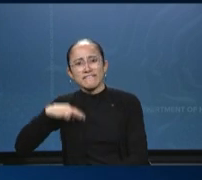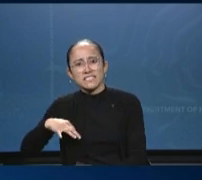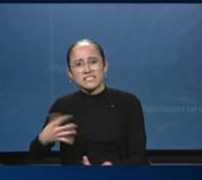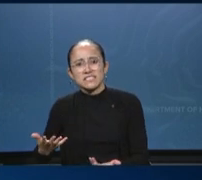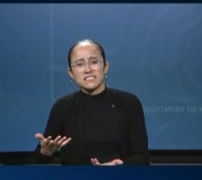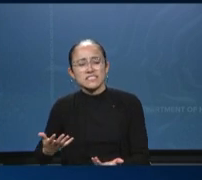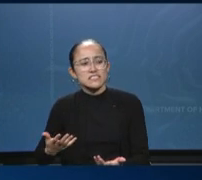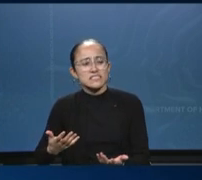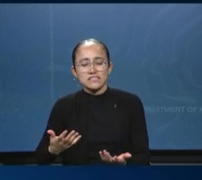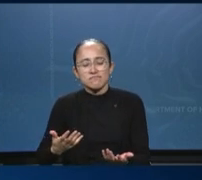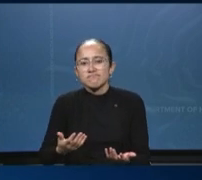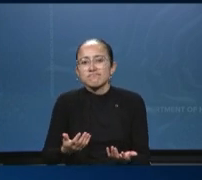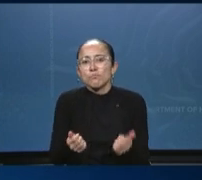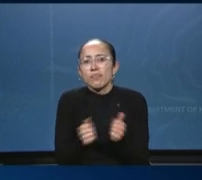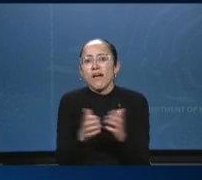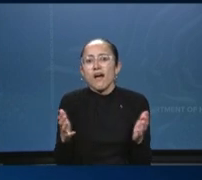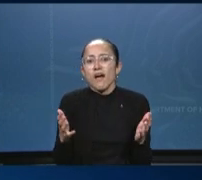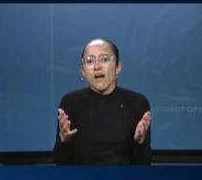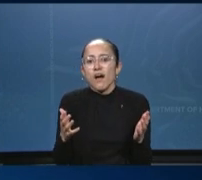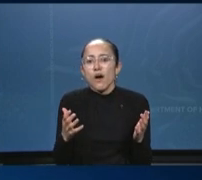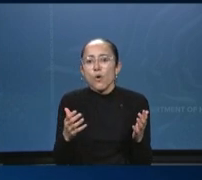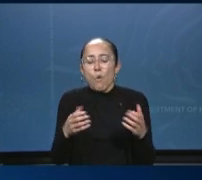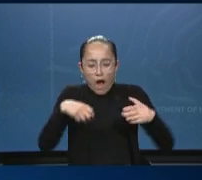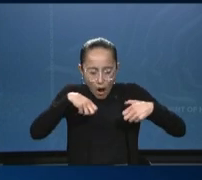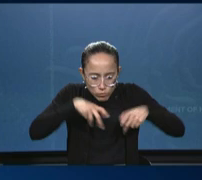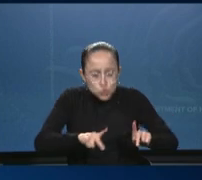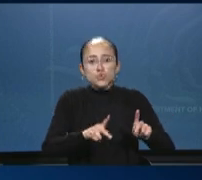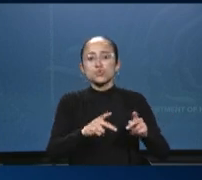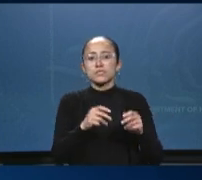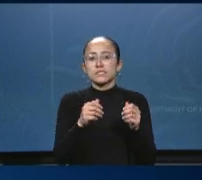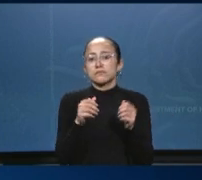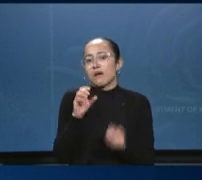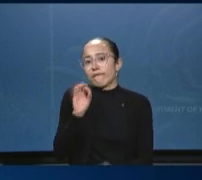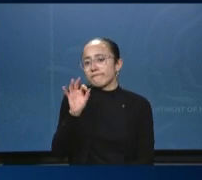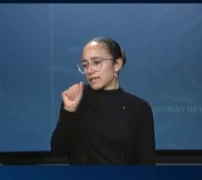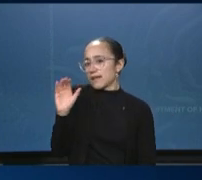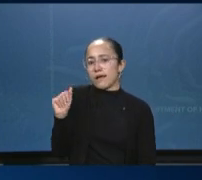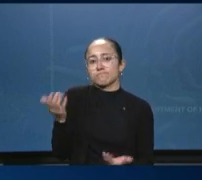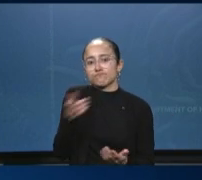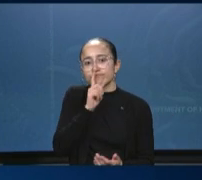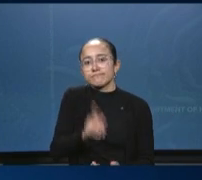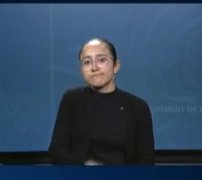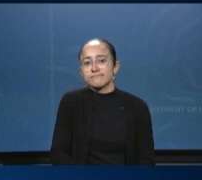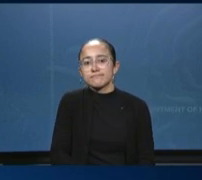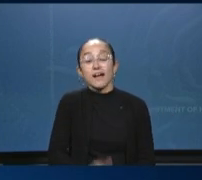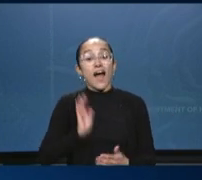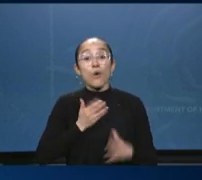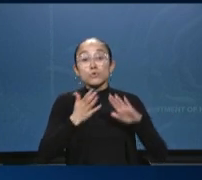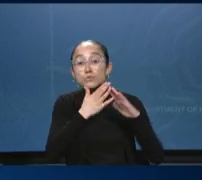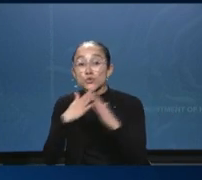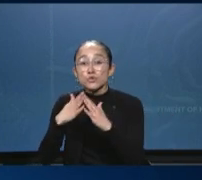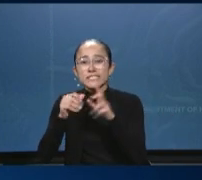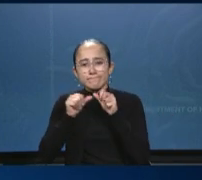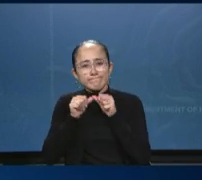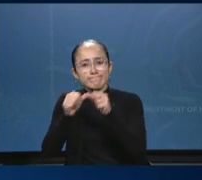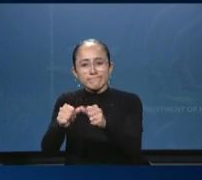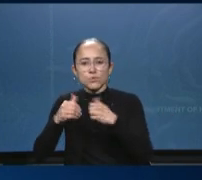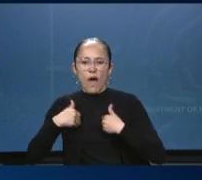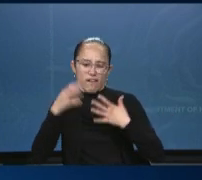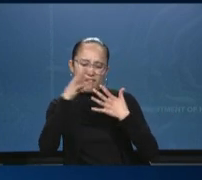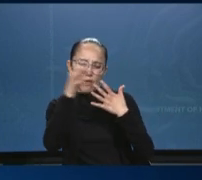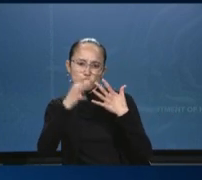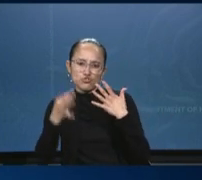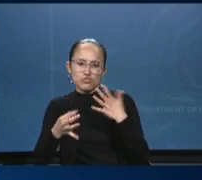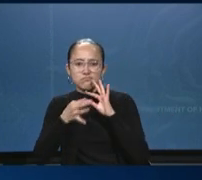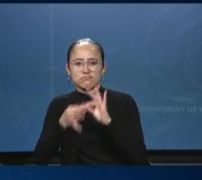have the new options under the Affordable Care Act. Our communities continue to have options for